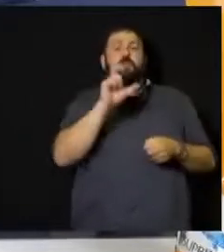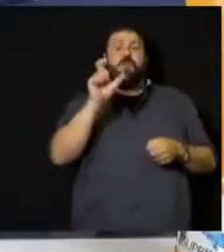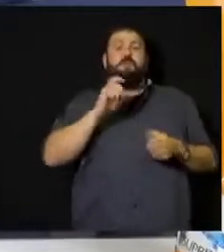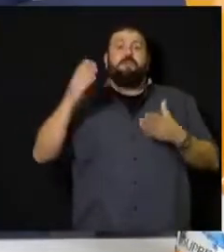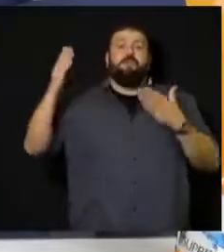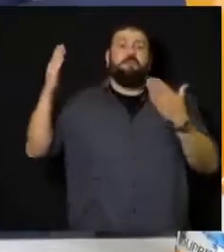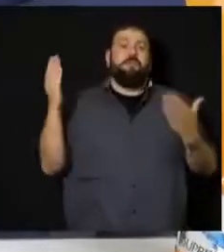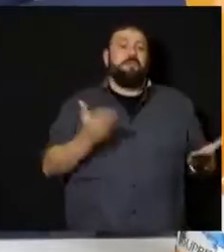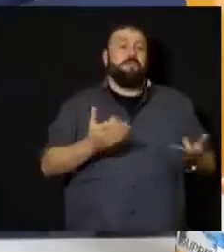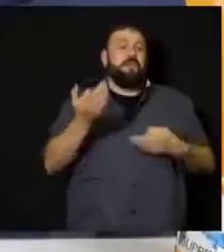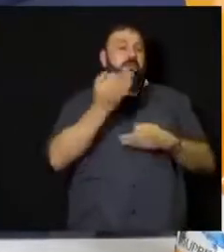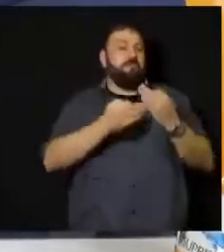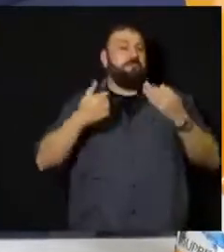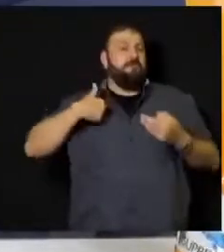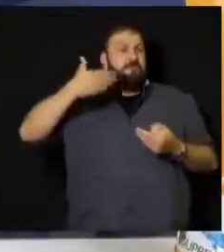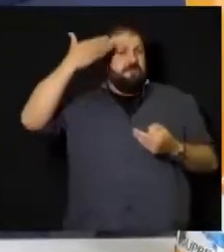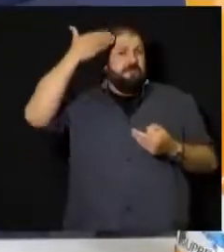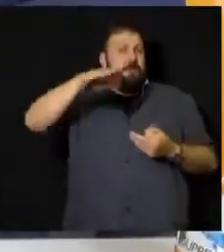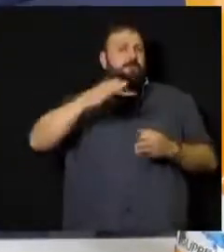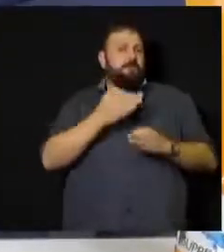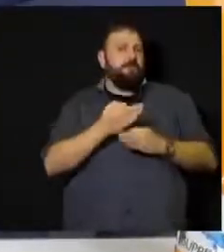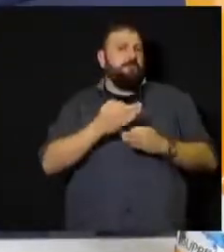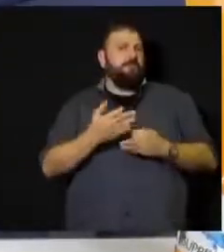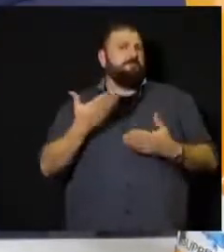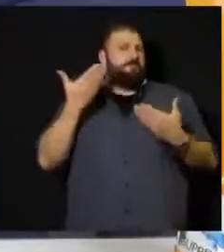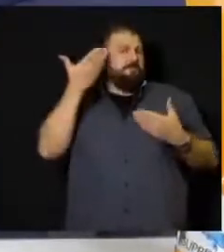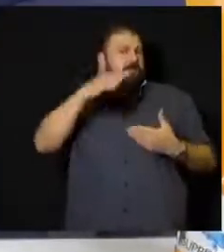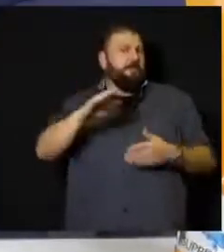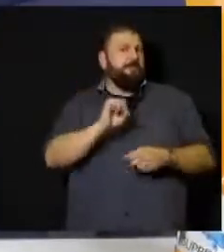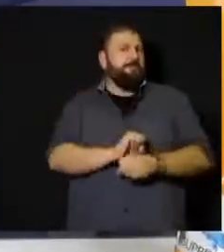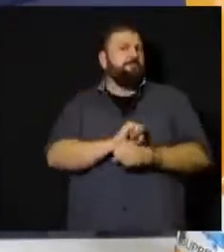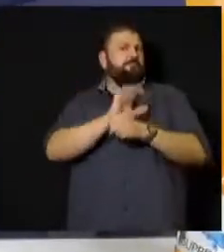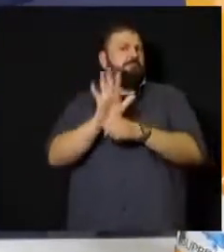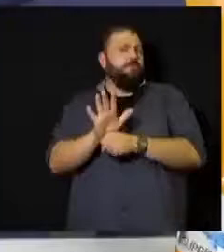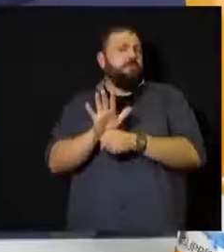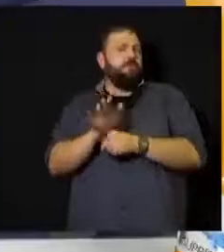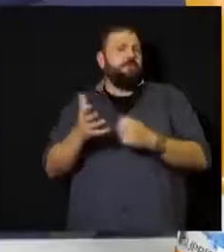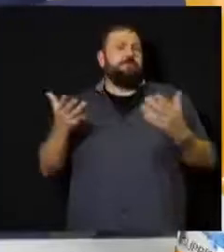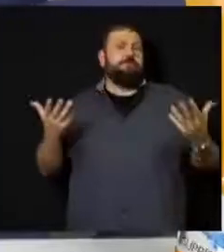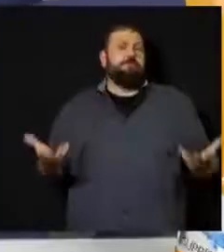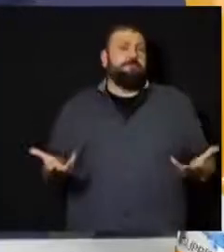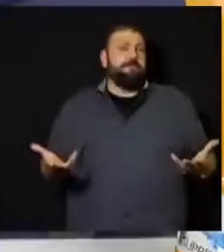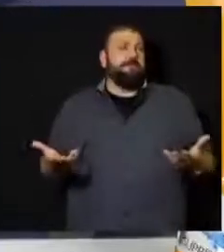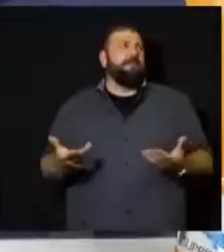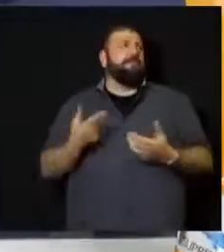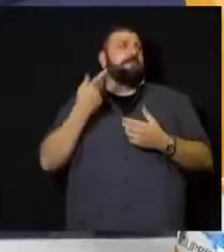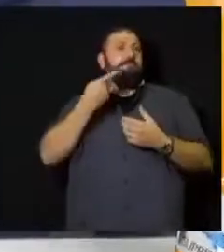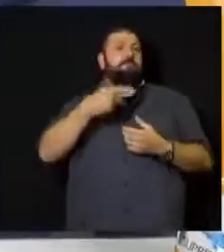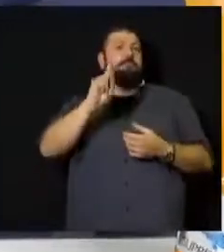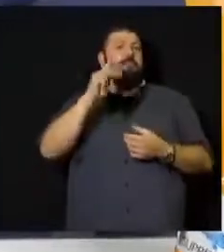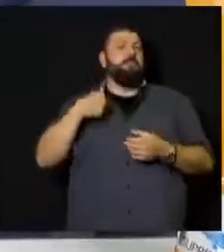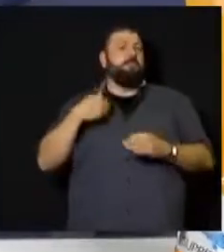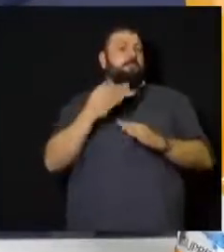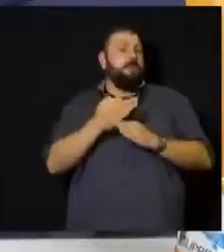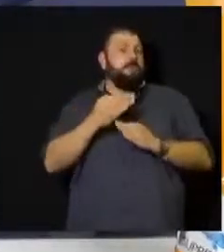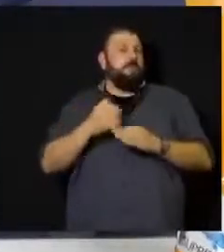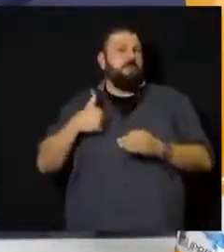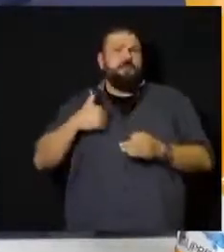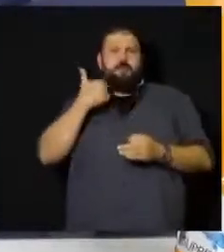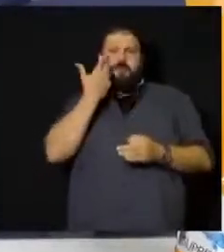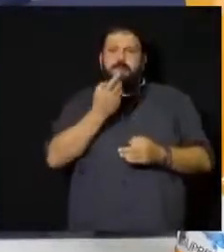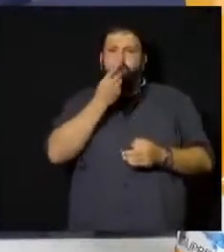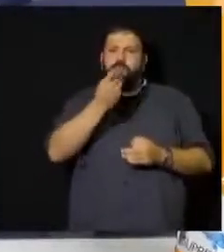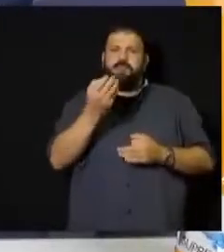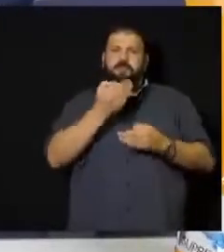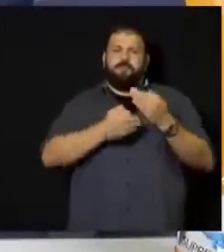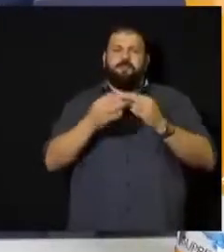we had the situation that we all know, we're all going through the pandemic, and Catherine, well, what I want to say something very